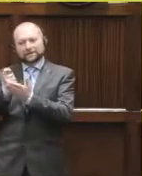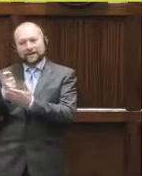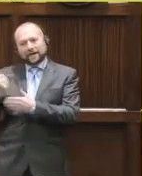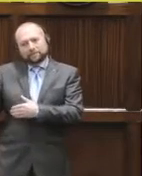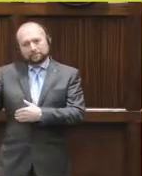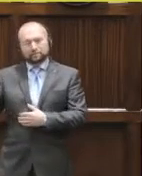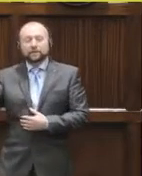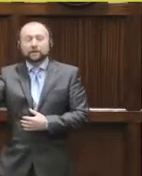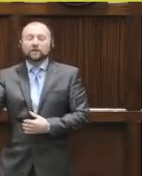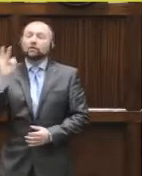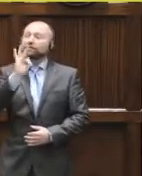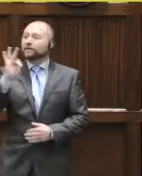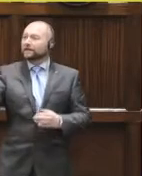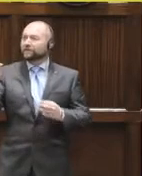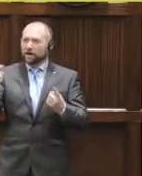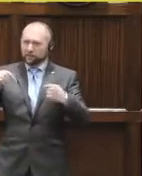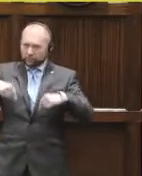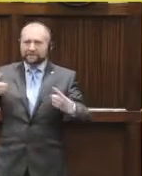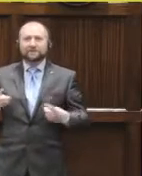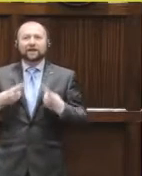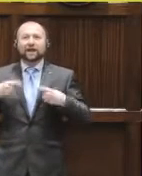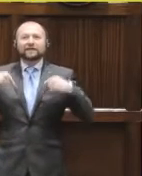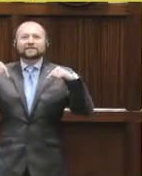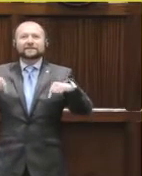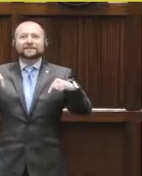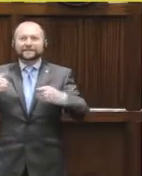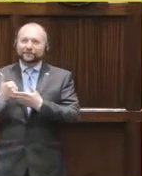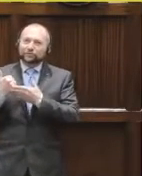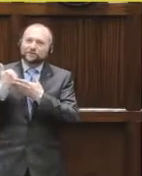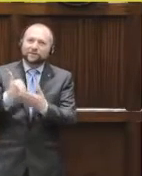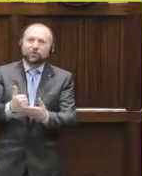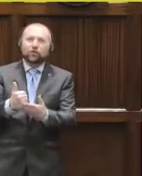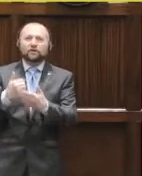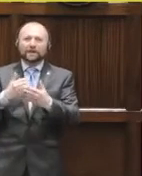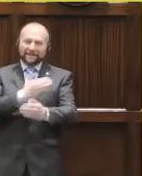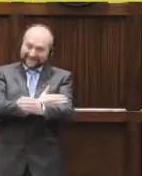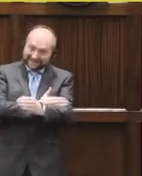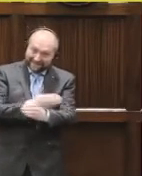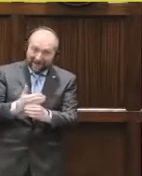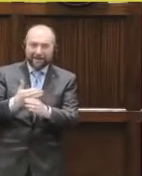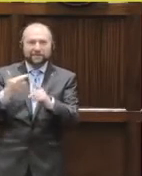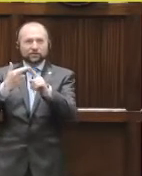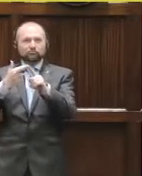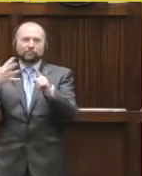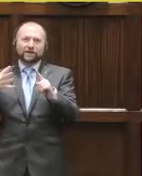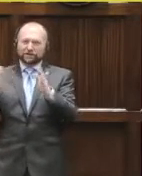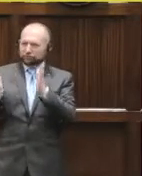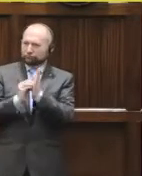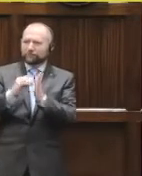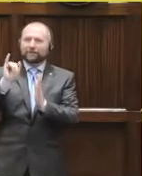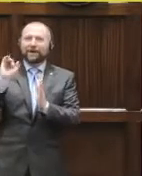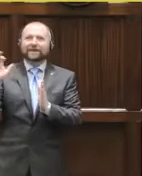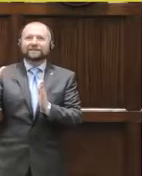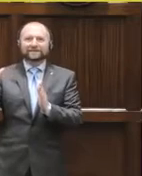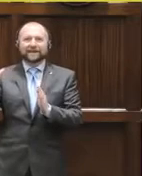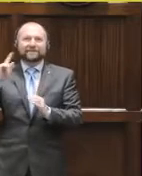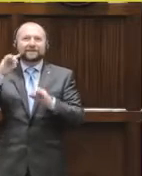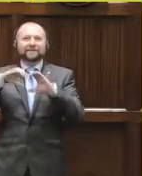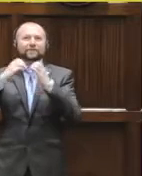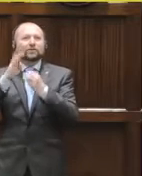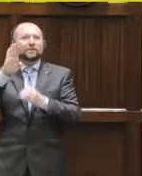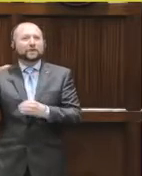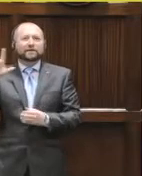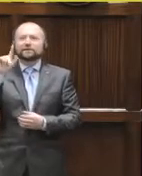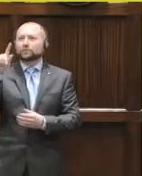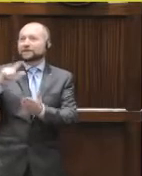Fianna Fáil is delighted to support and indeed initiate the recognition of Irish Sign Language for the Deaf Community Bill